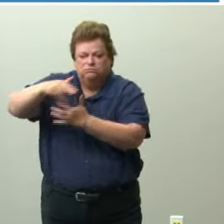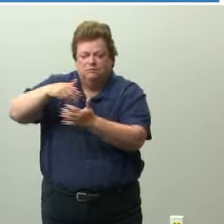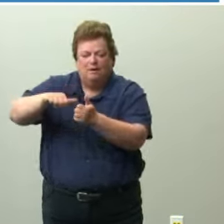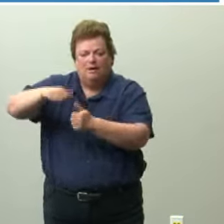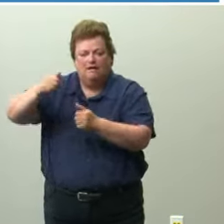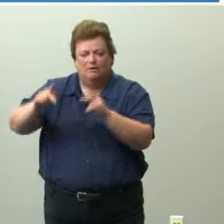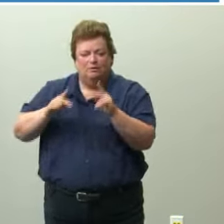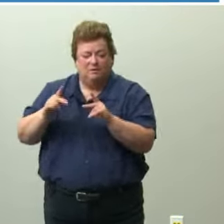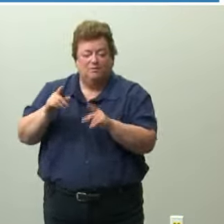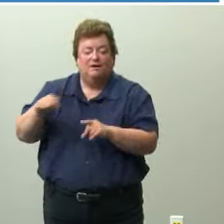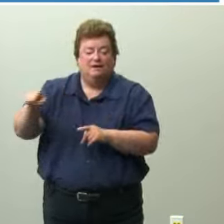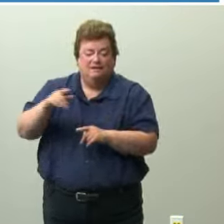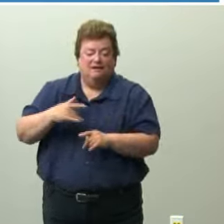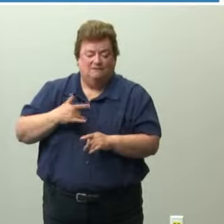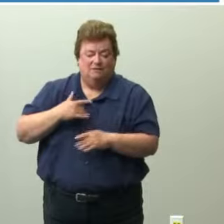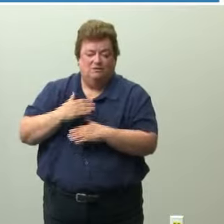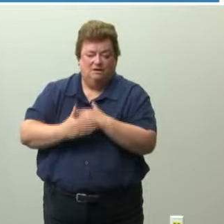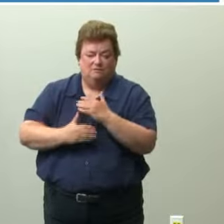that.